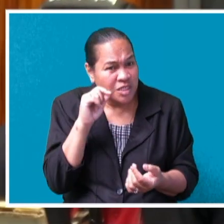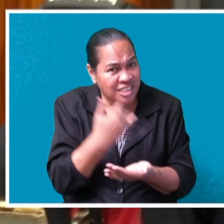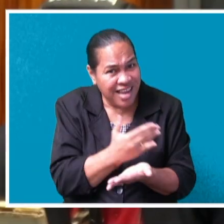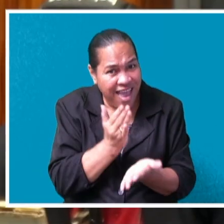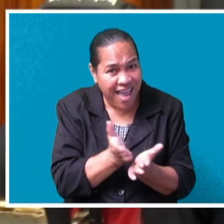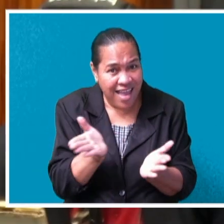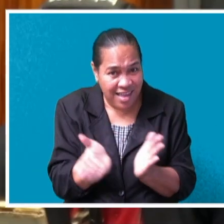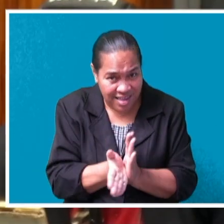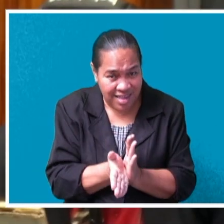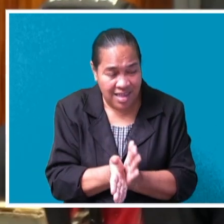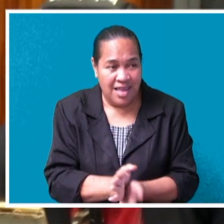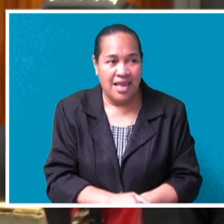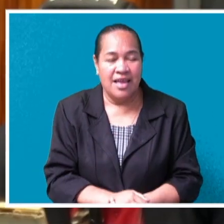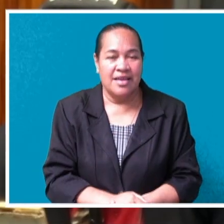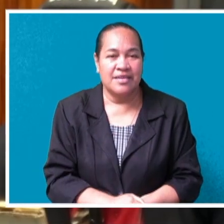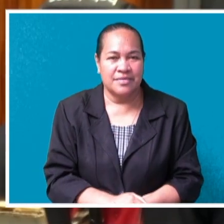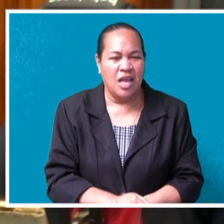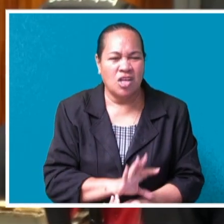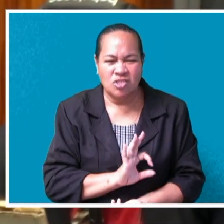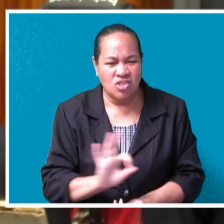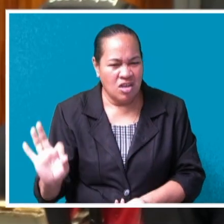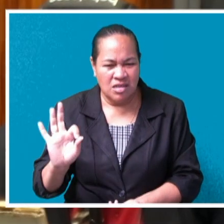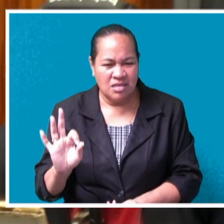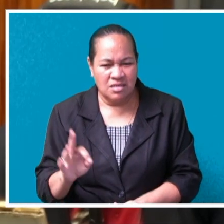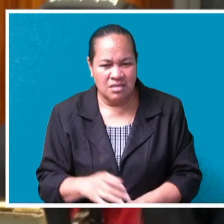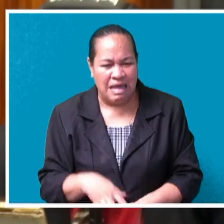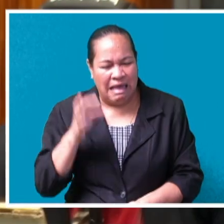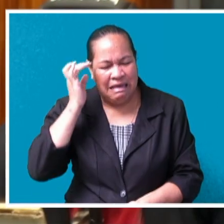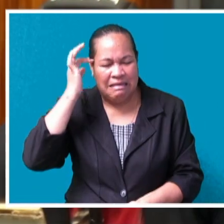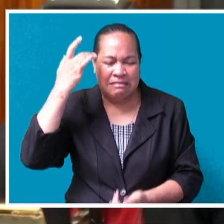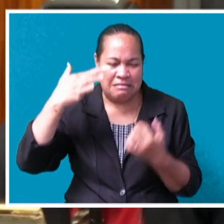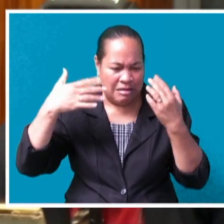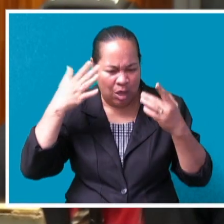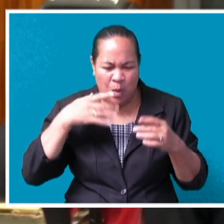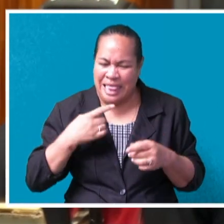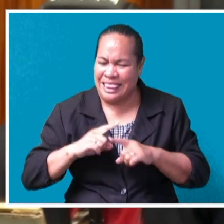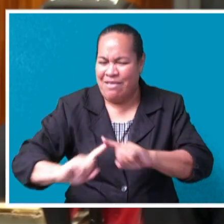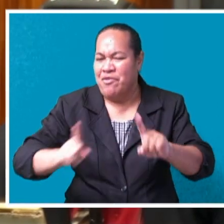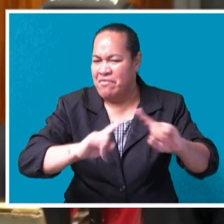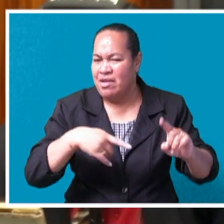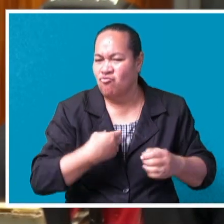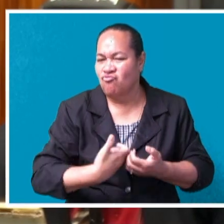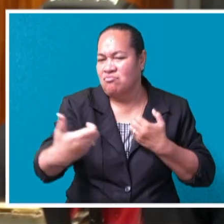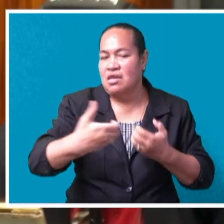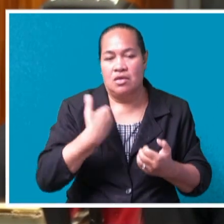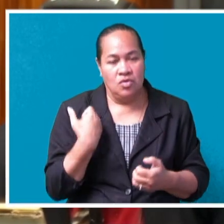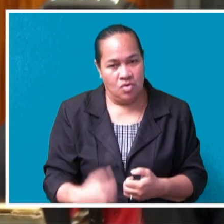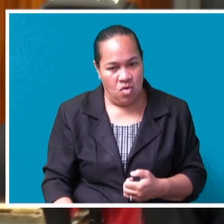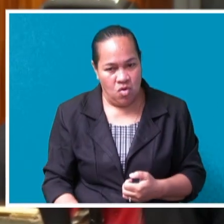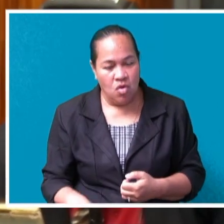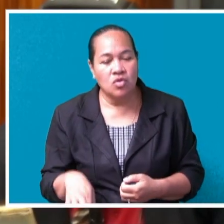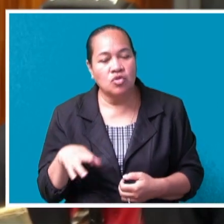And rather than considering mostly where we differ and providing a